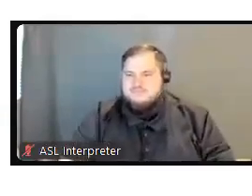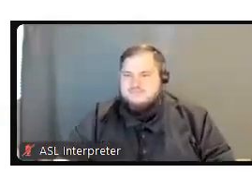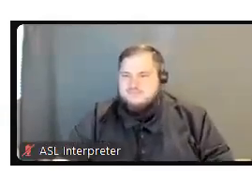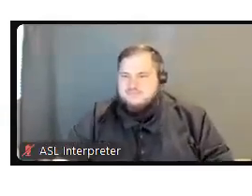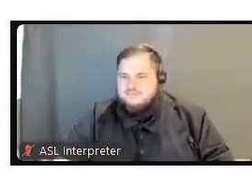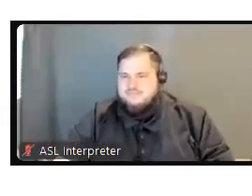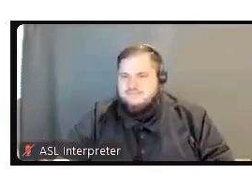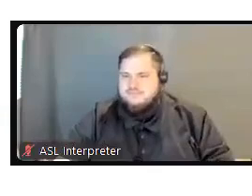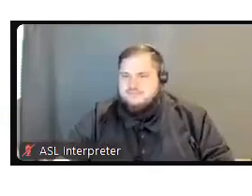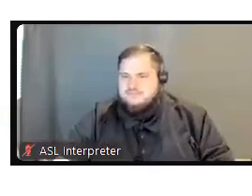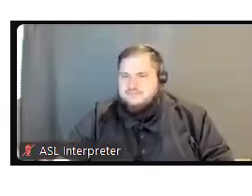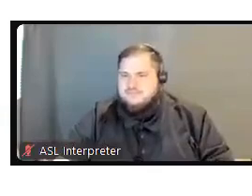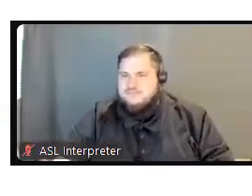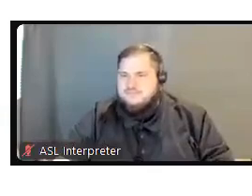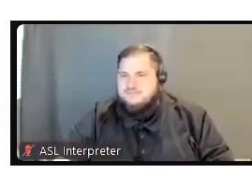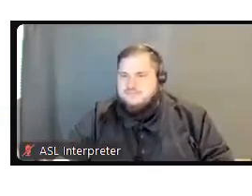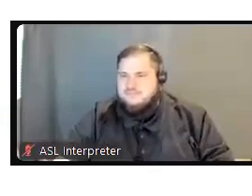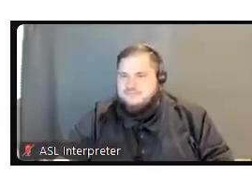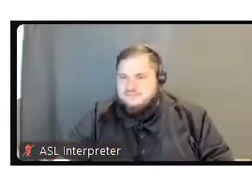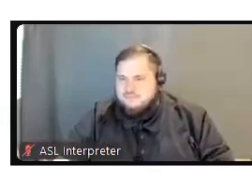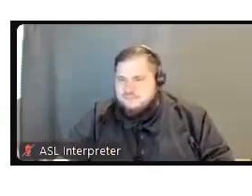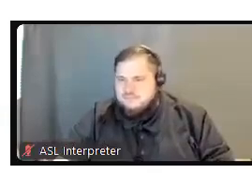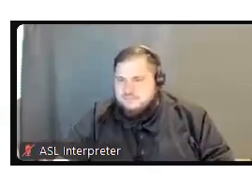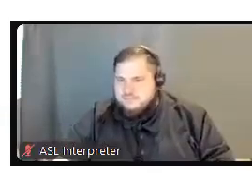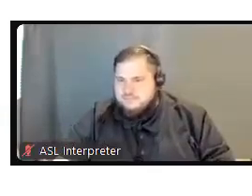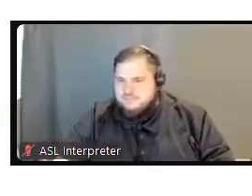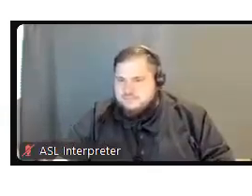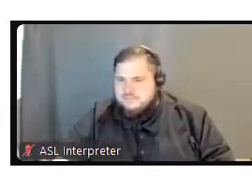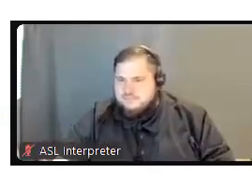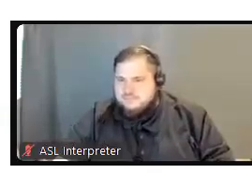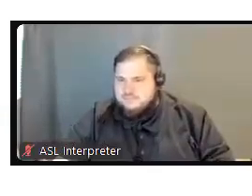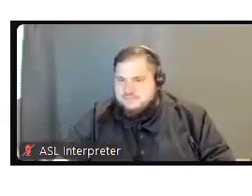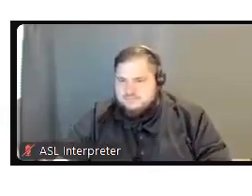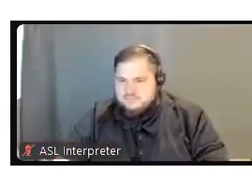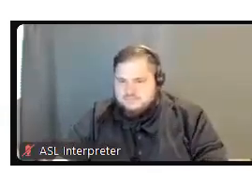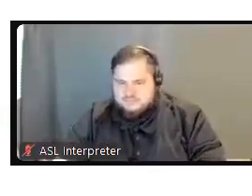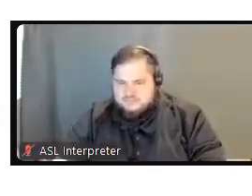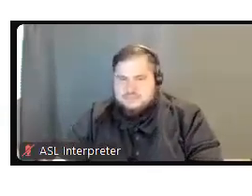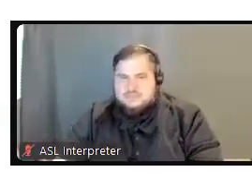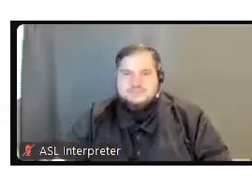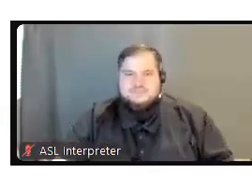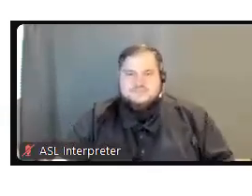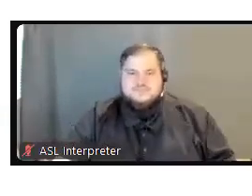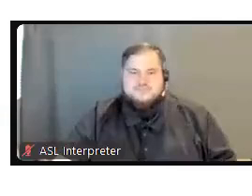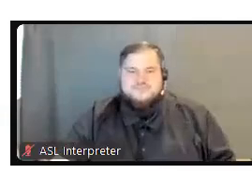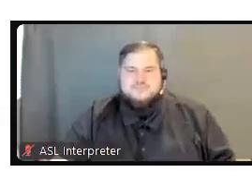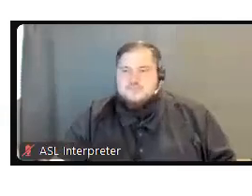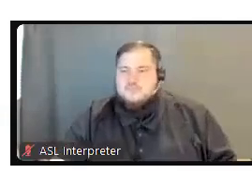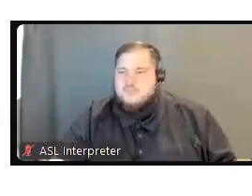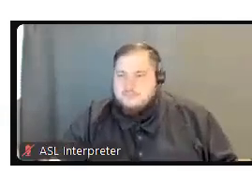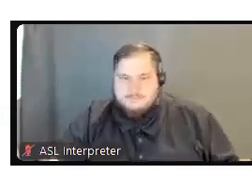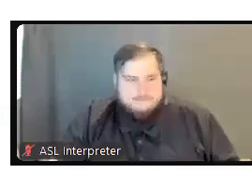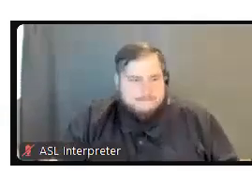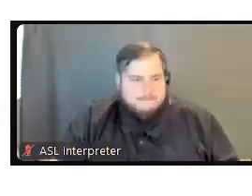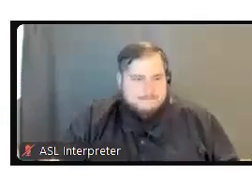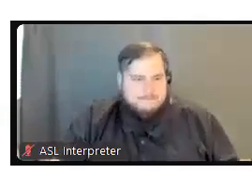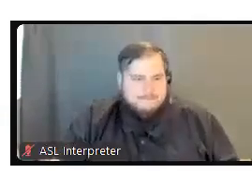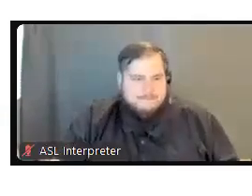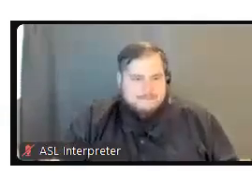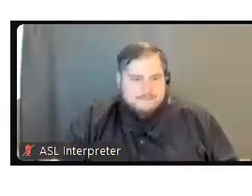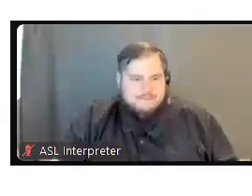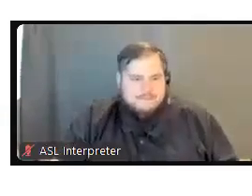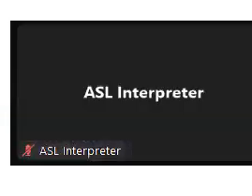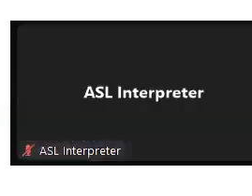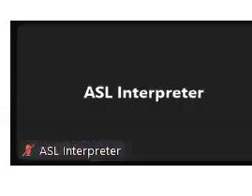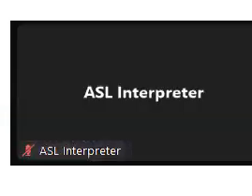this is probably the easiest thing for us to achieve, which is coming back and speaking with all of you, providing a one-pager on our progress. We look forward to